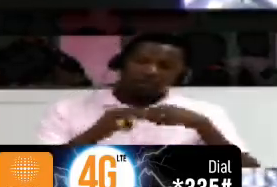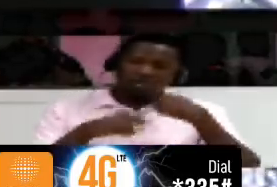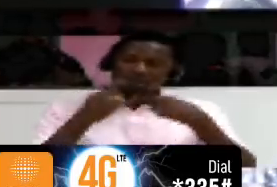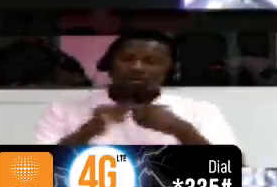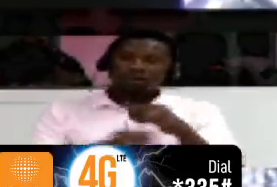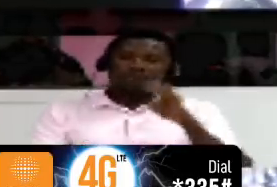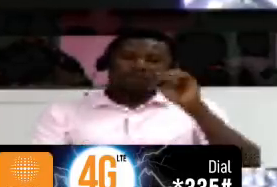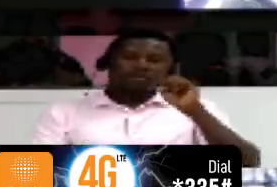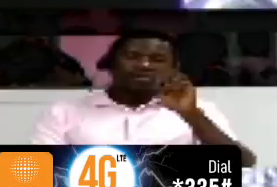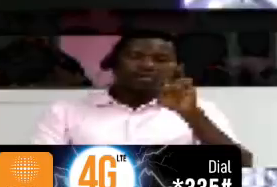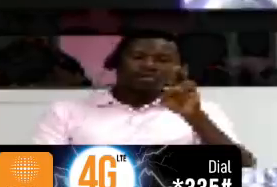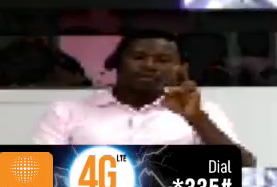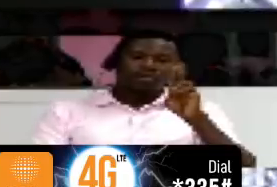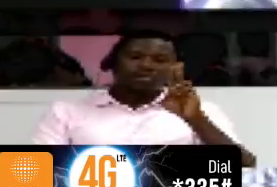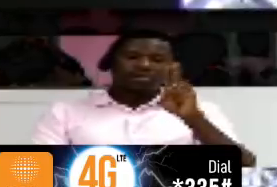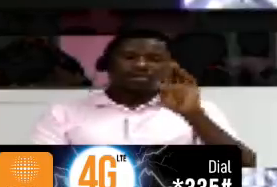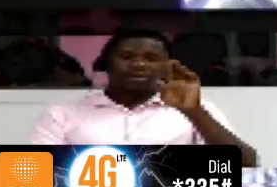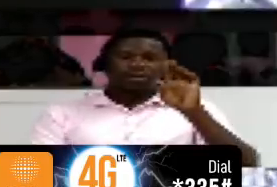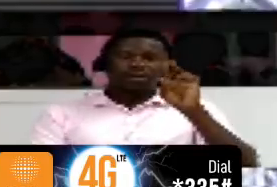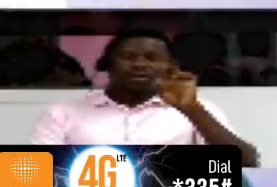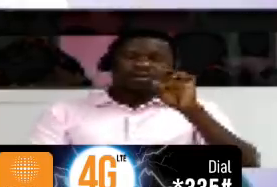Ibrahima's general behavior in class?